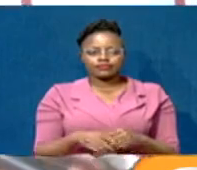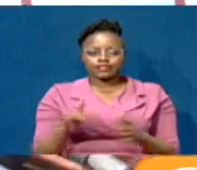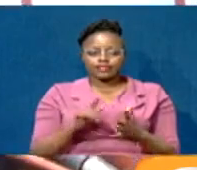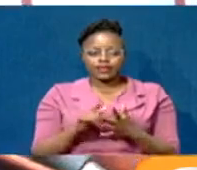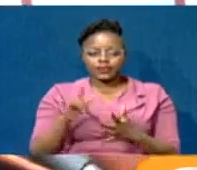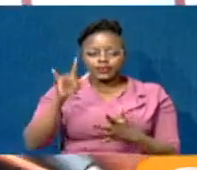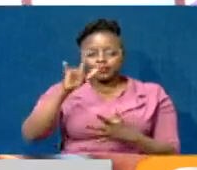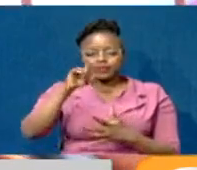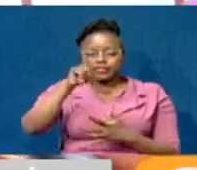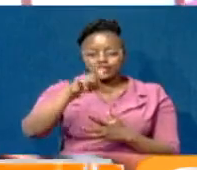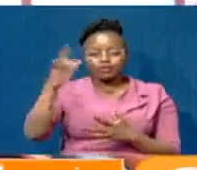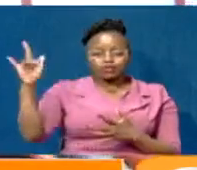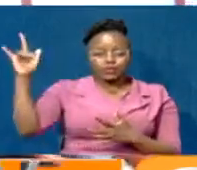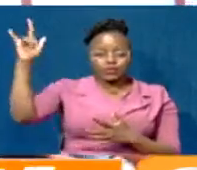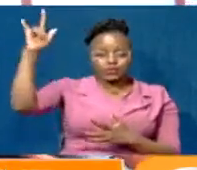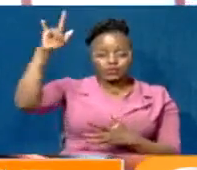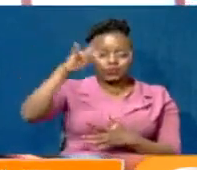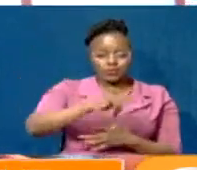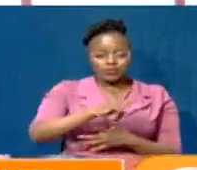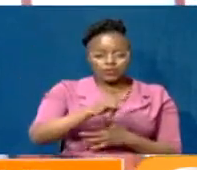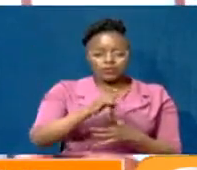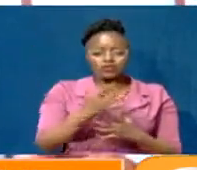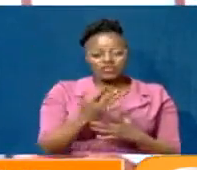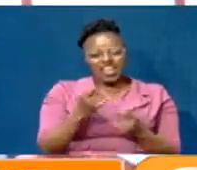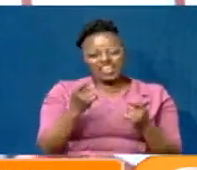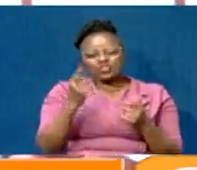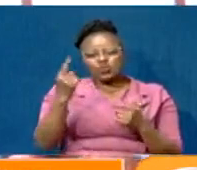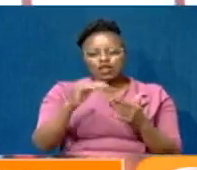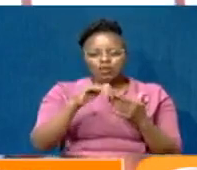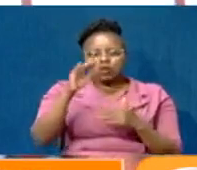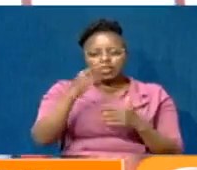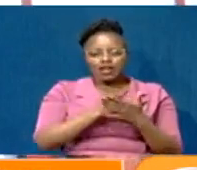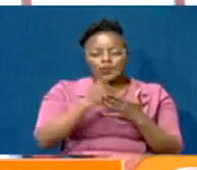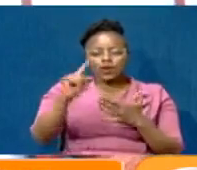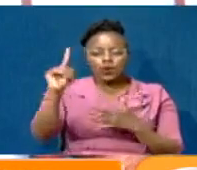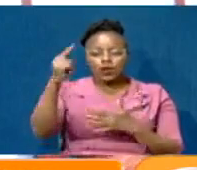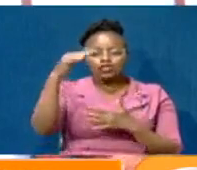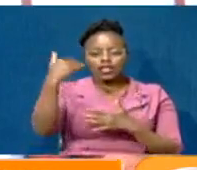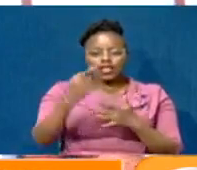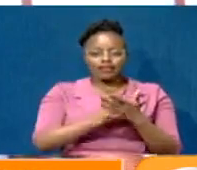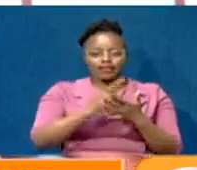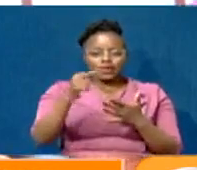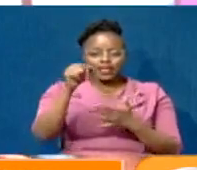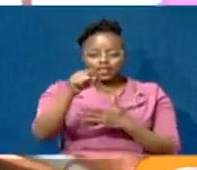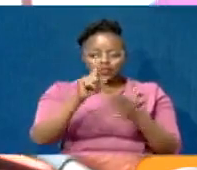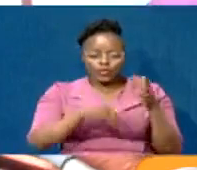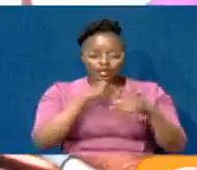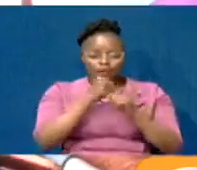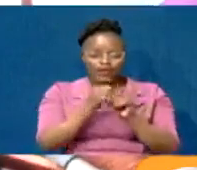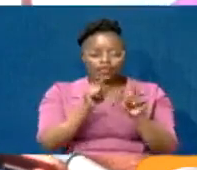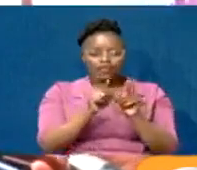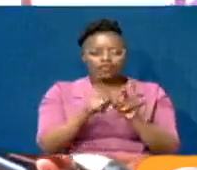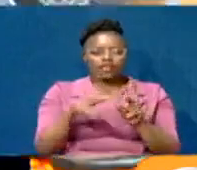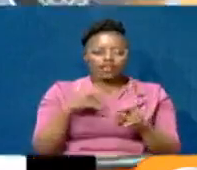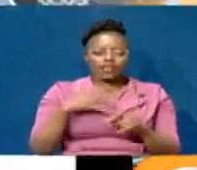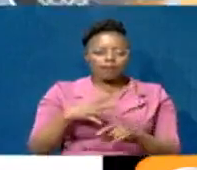Aircraft that should have been coming here at least more than once a week, coming now only once a week. And this is what is resulting to the agitation